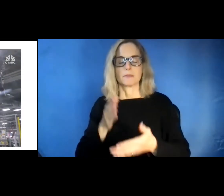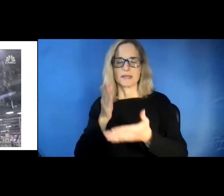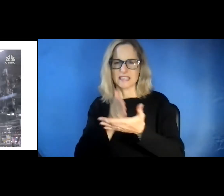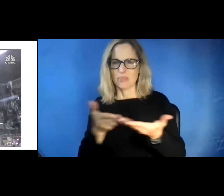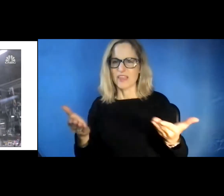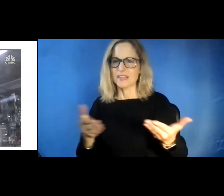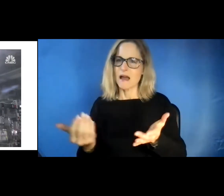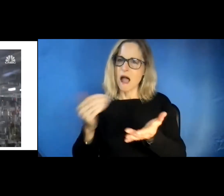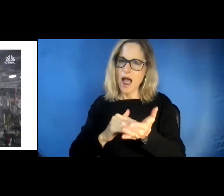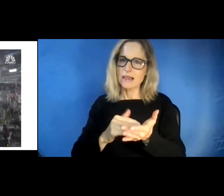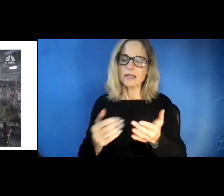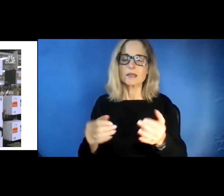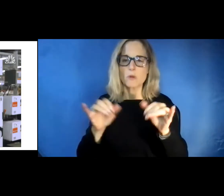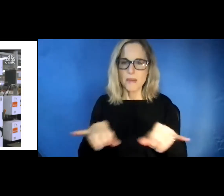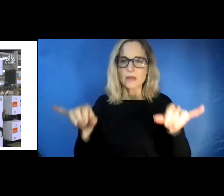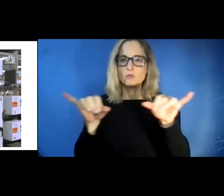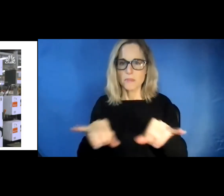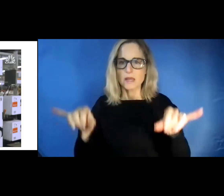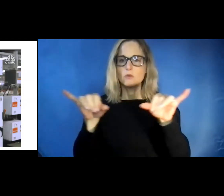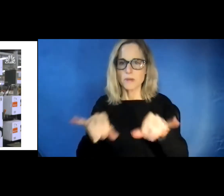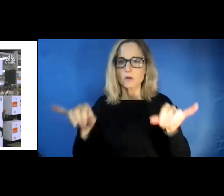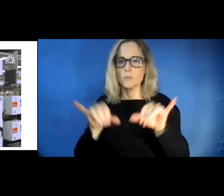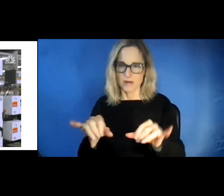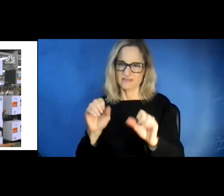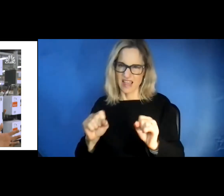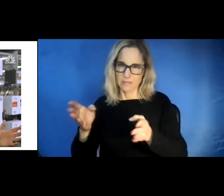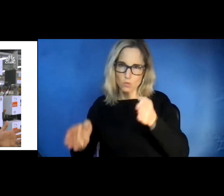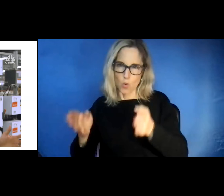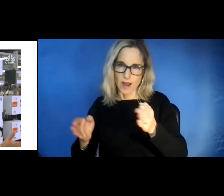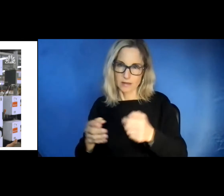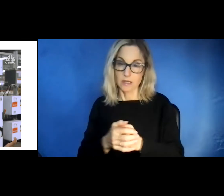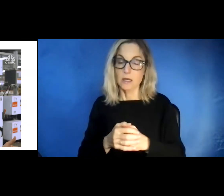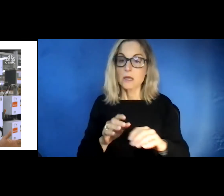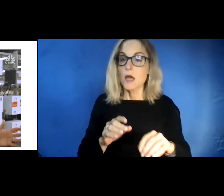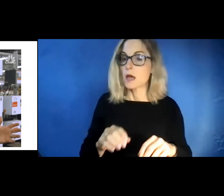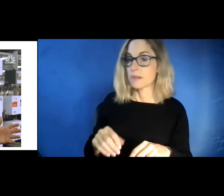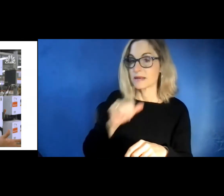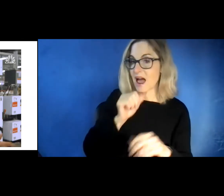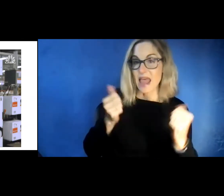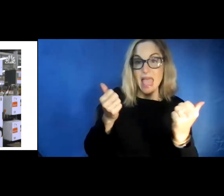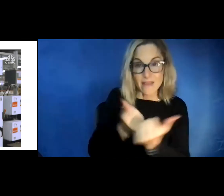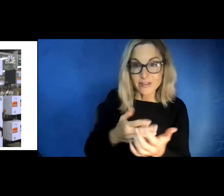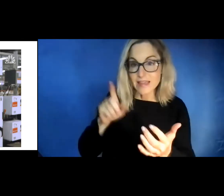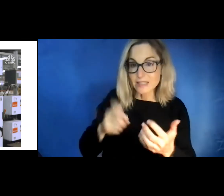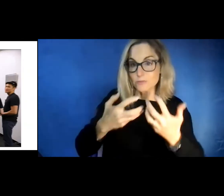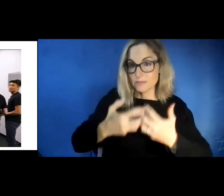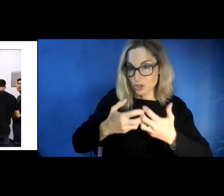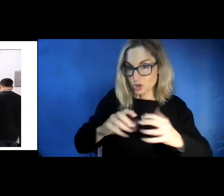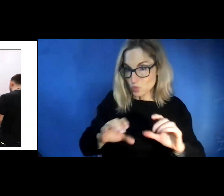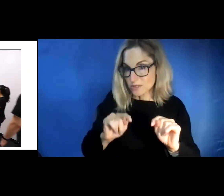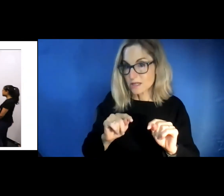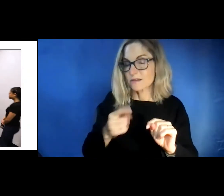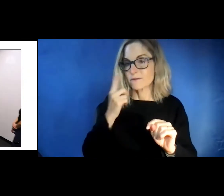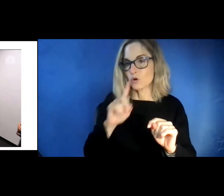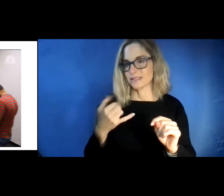with less variables overall. Not everything has to be automated to make an optimal end-to-end manufacturing solution. I